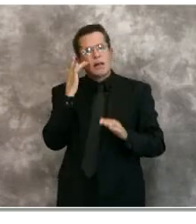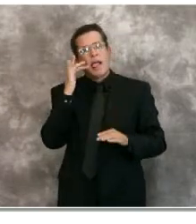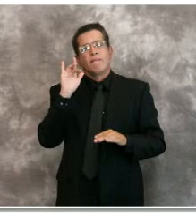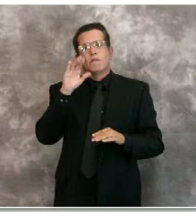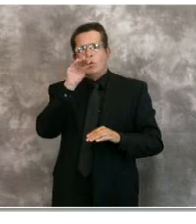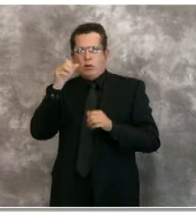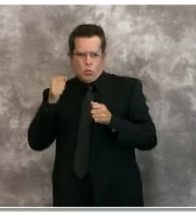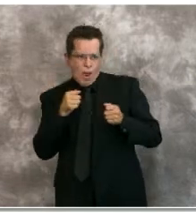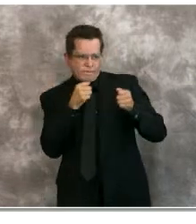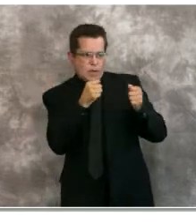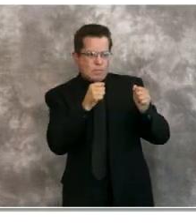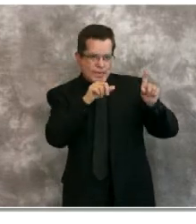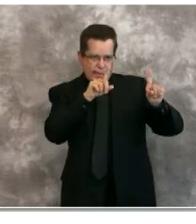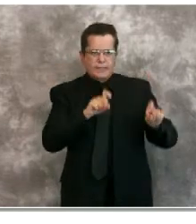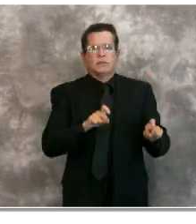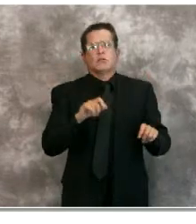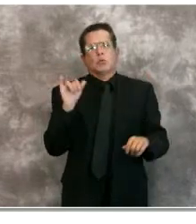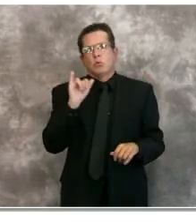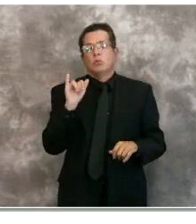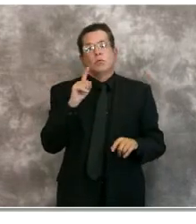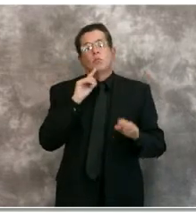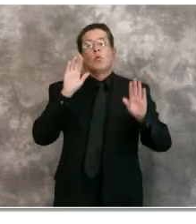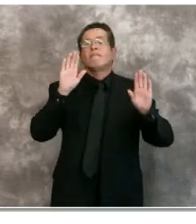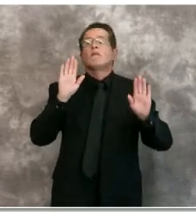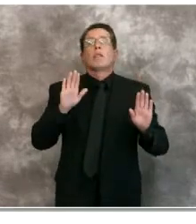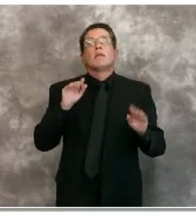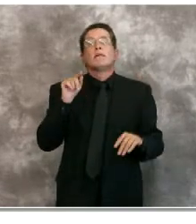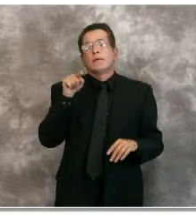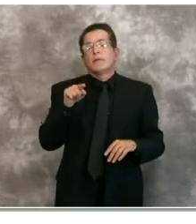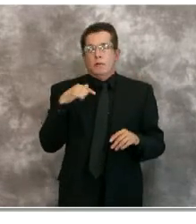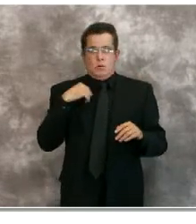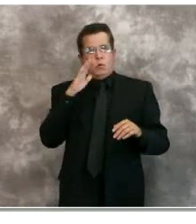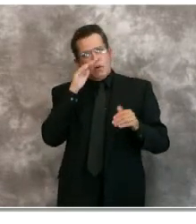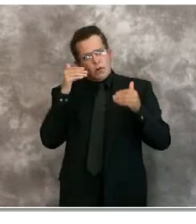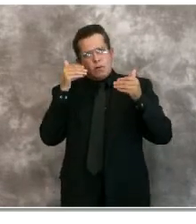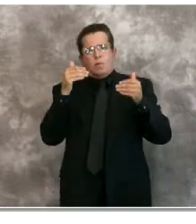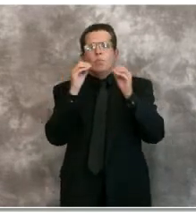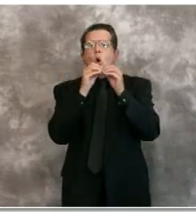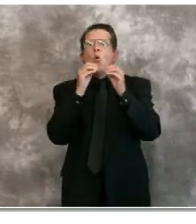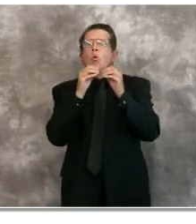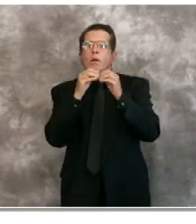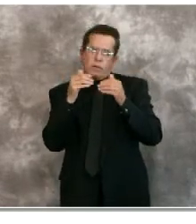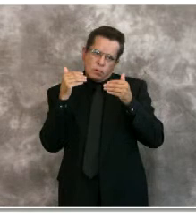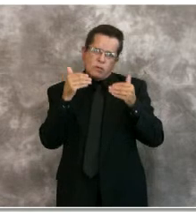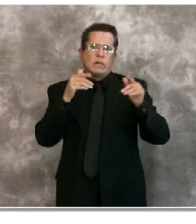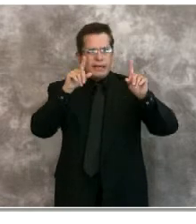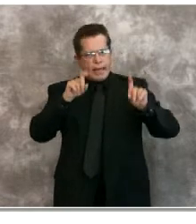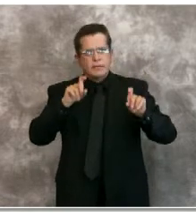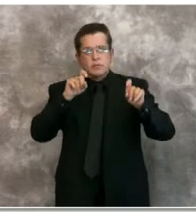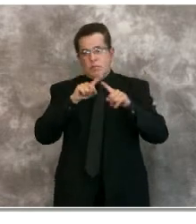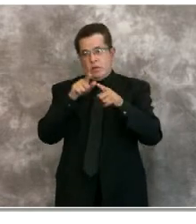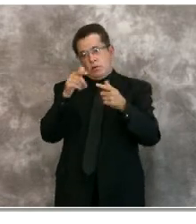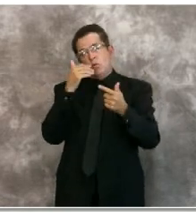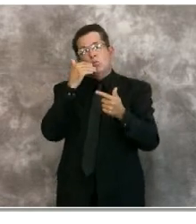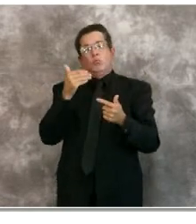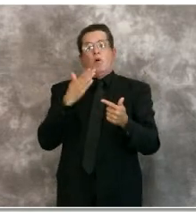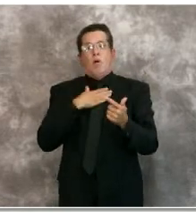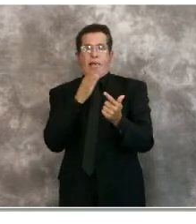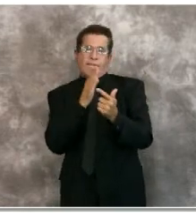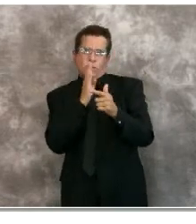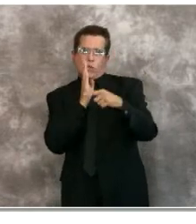drive-up testing that they have available. So we're going to continue to push forward and push ahead, but this is encouraging news. We have our 7-day